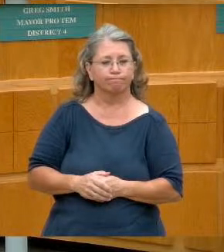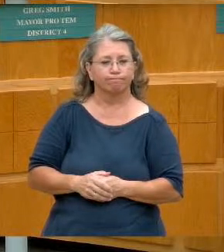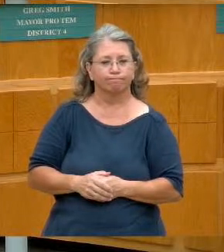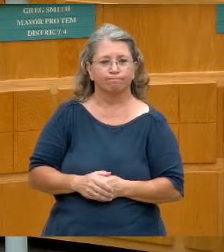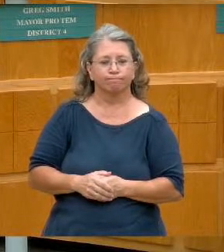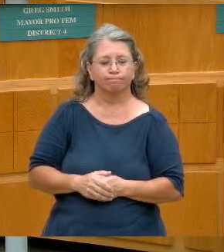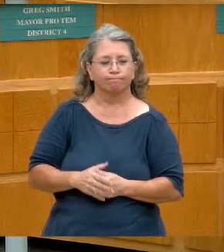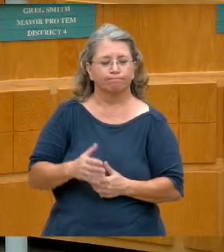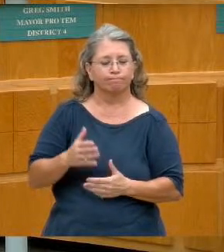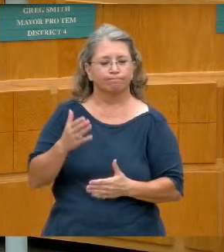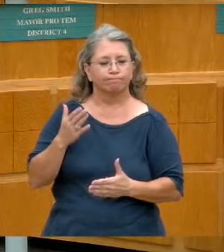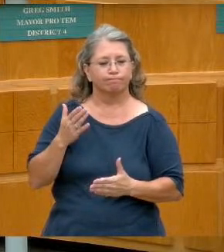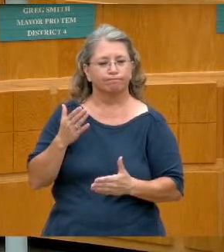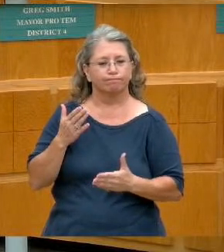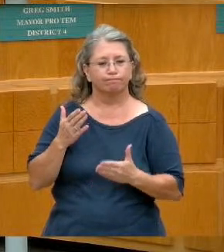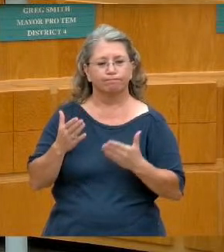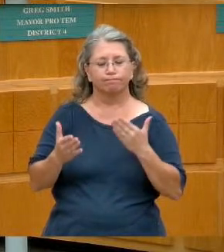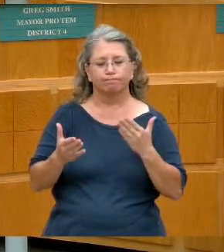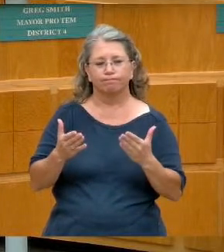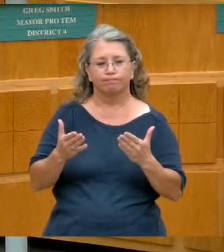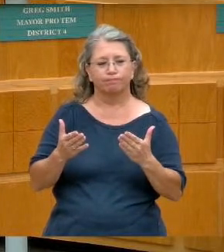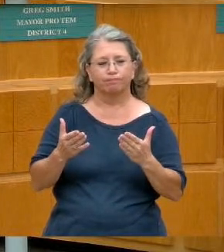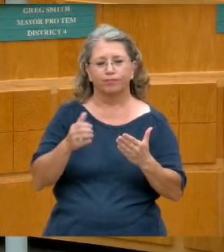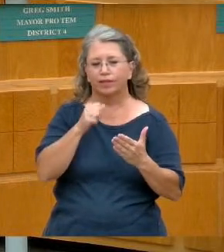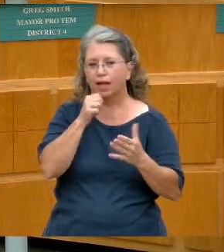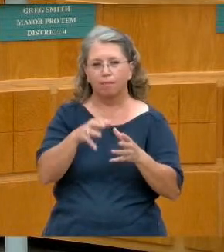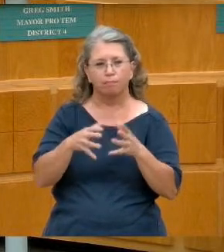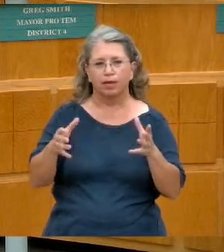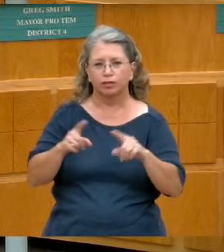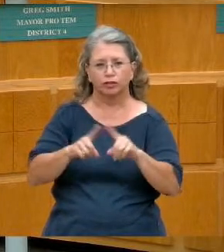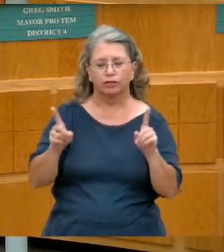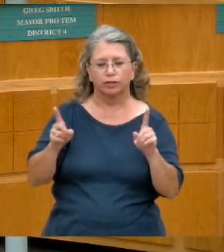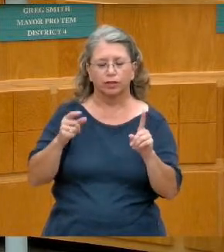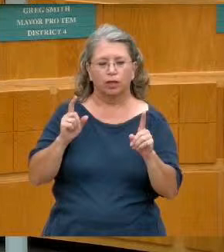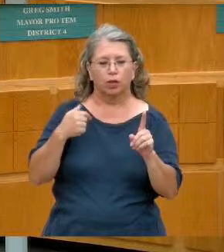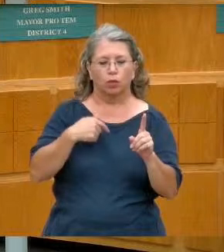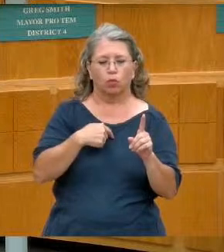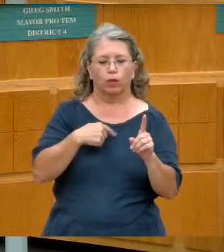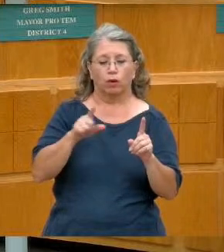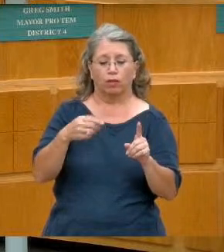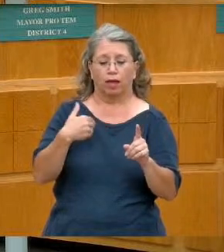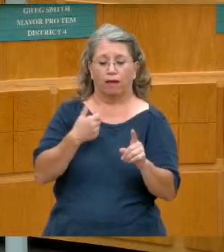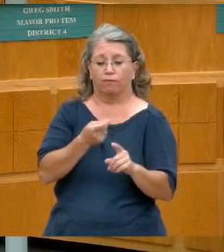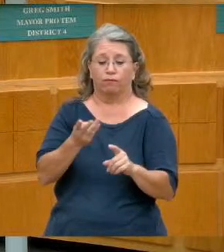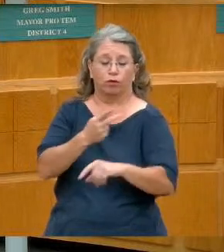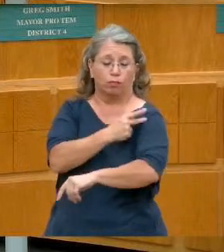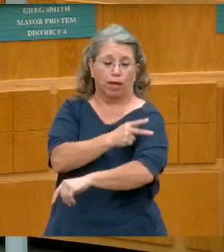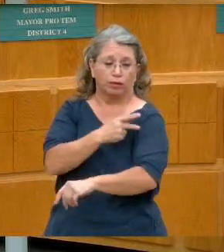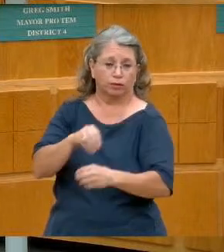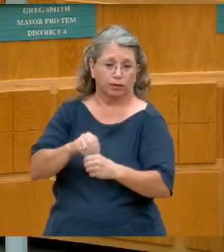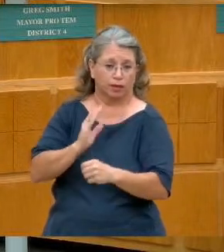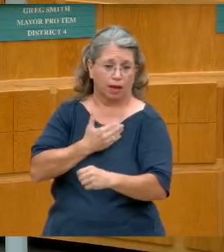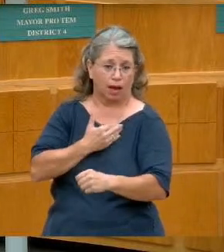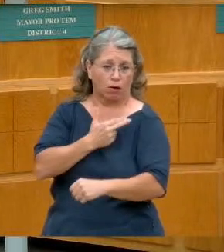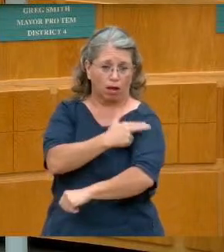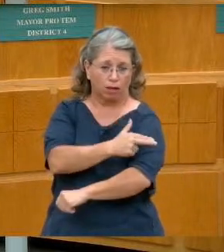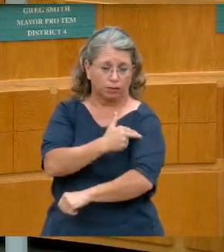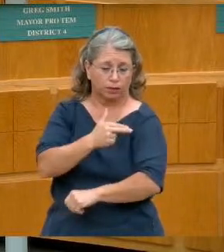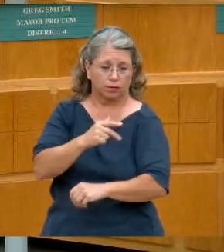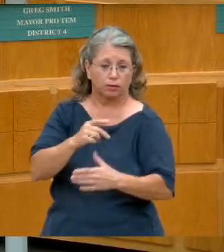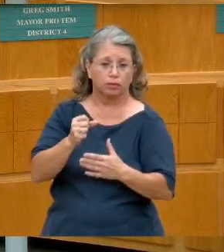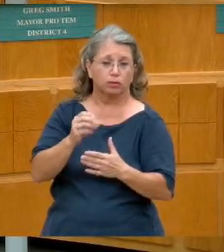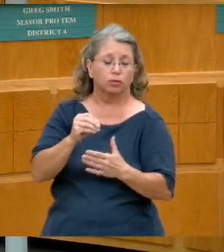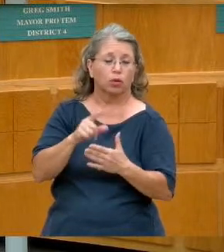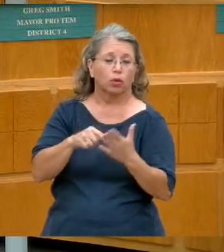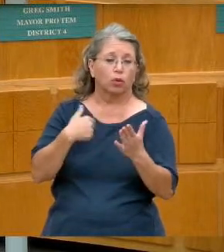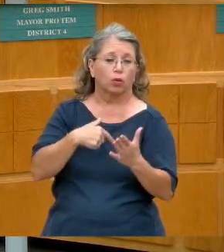virulence-wise, we just have to see, because we just have only few patients here in our hospitals. So anything we say, we